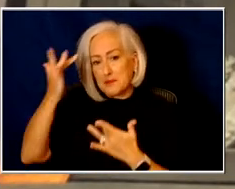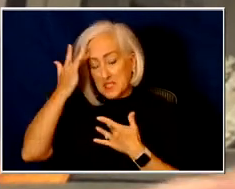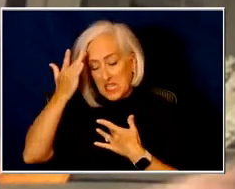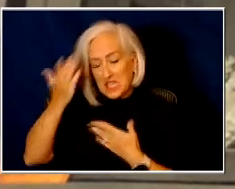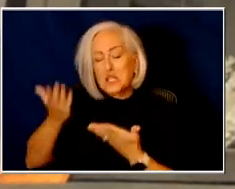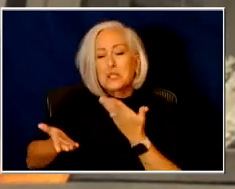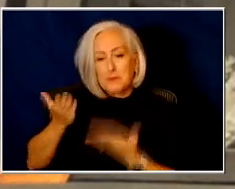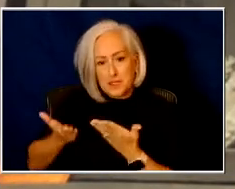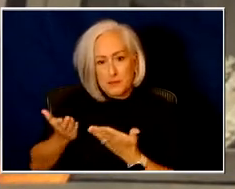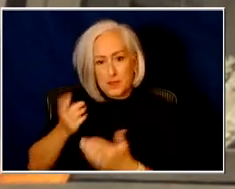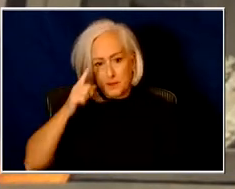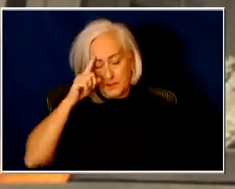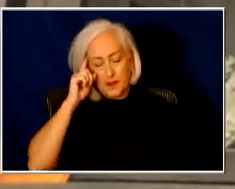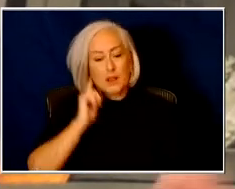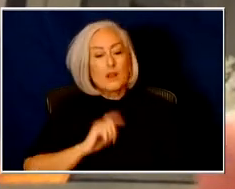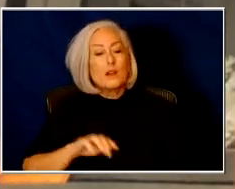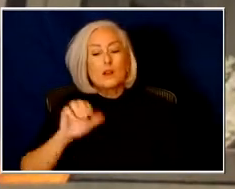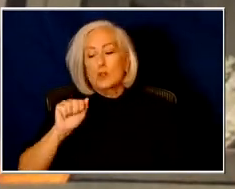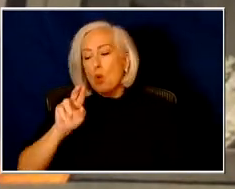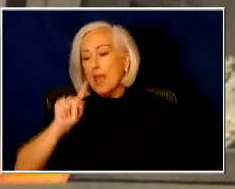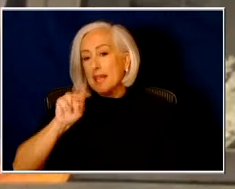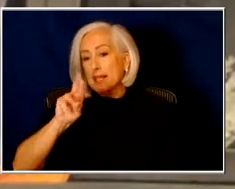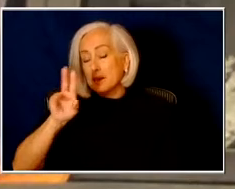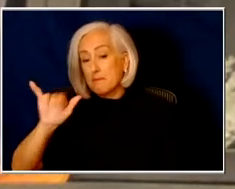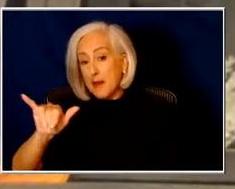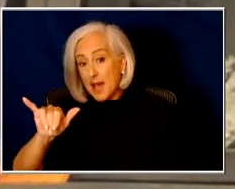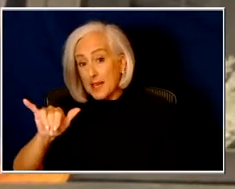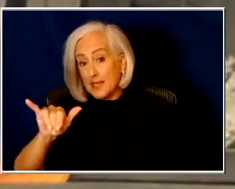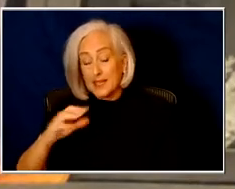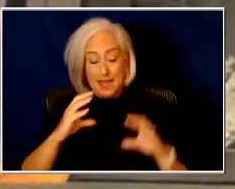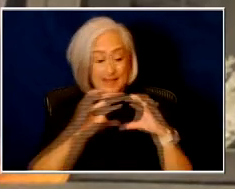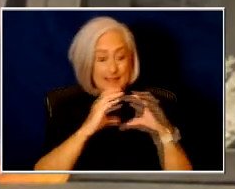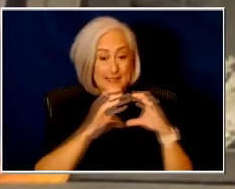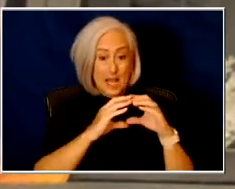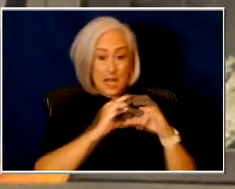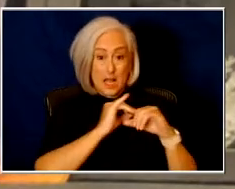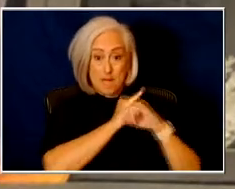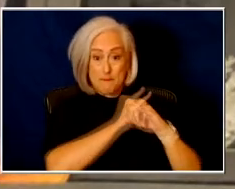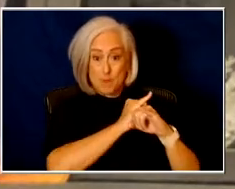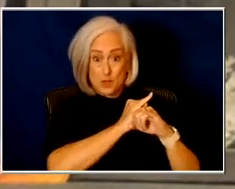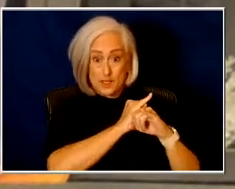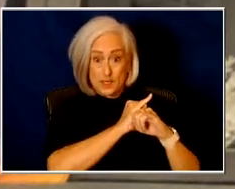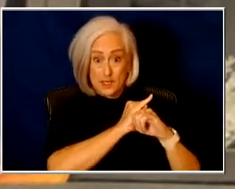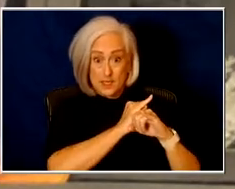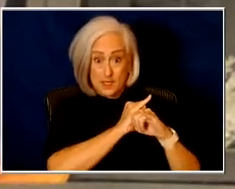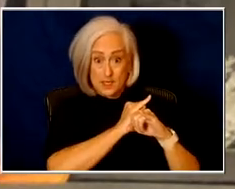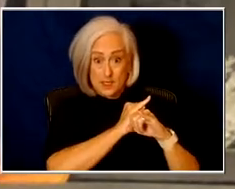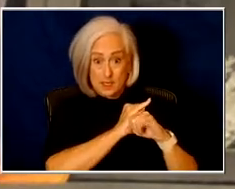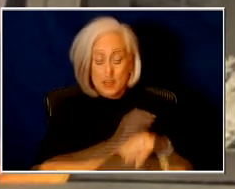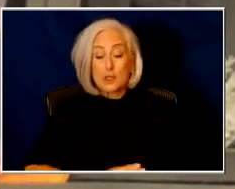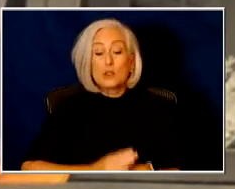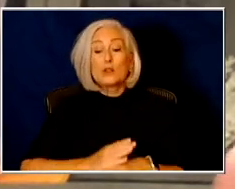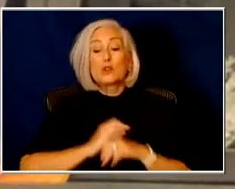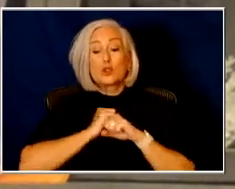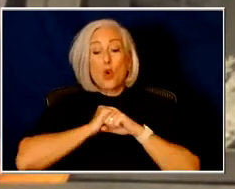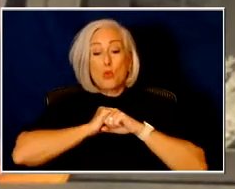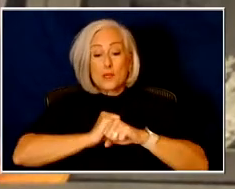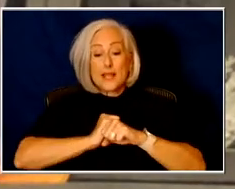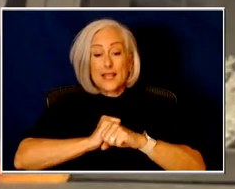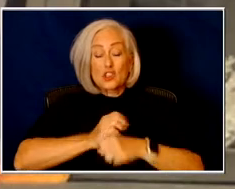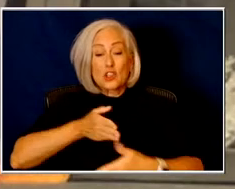and cellular immunity so protection against infection is primarily